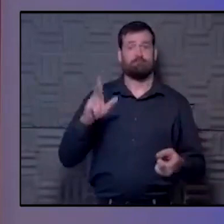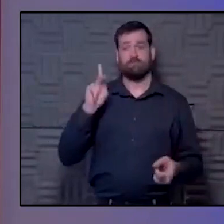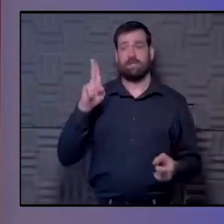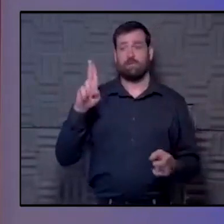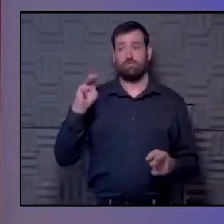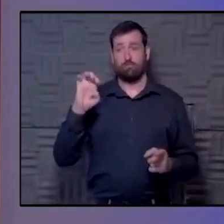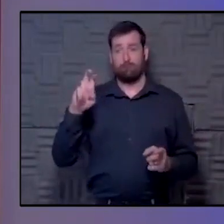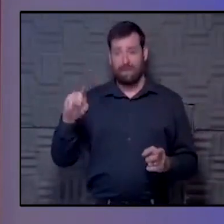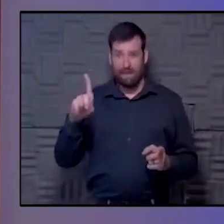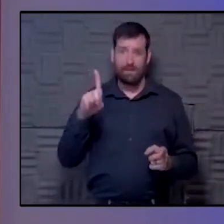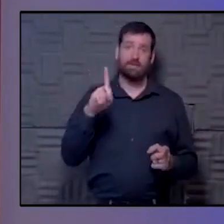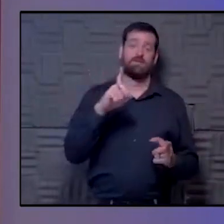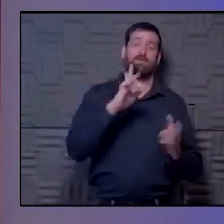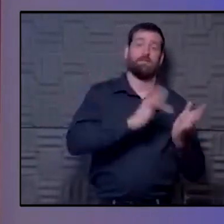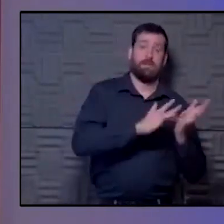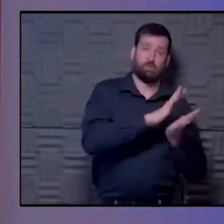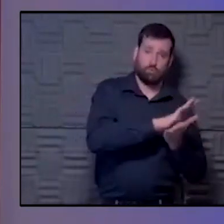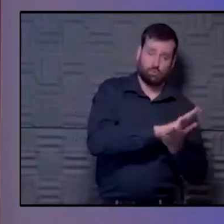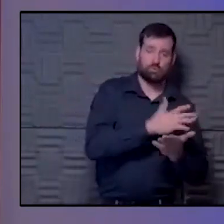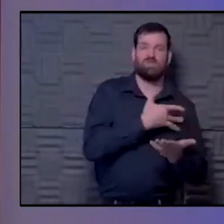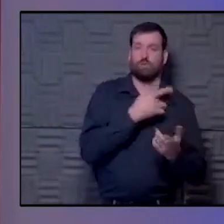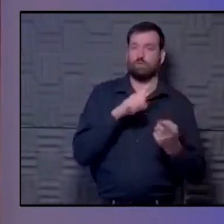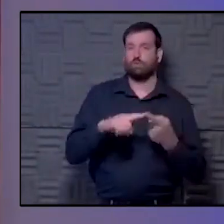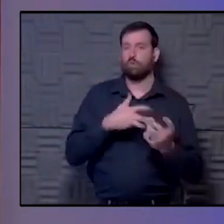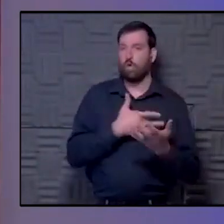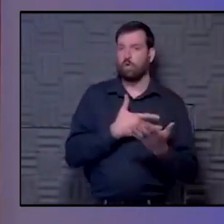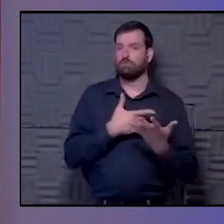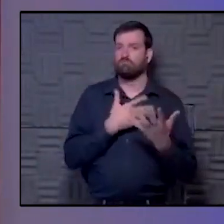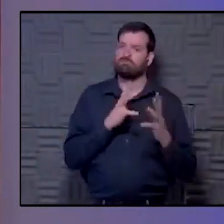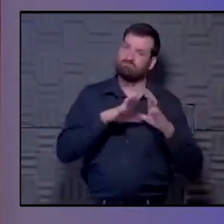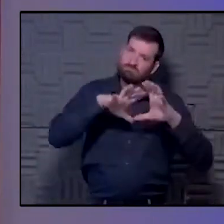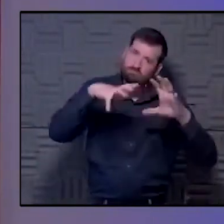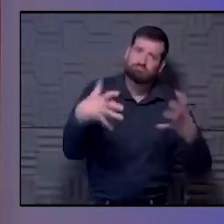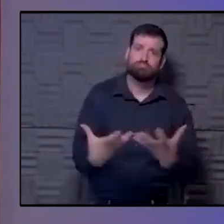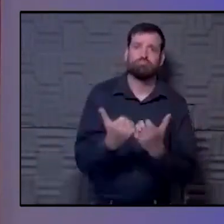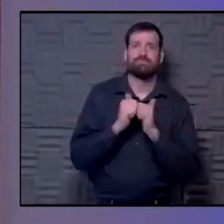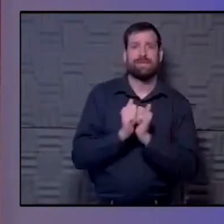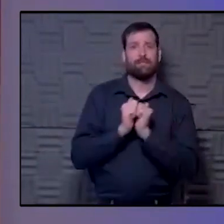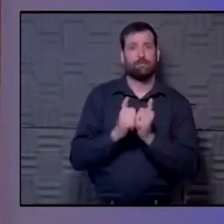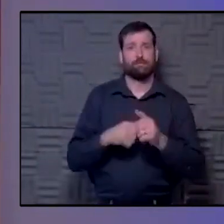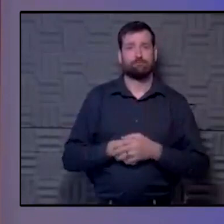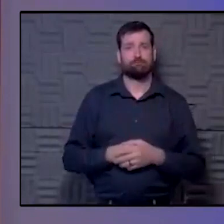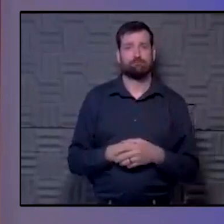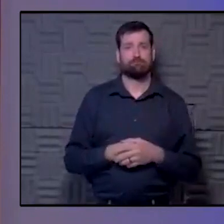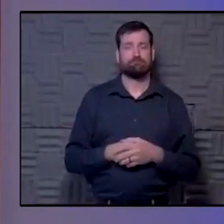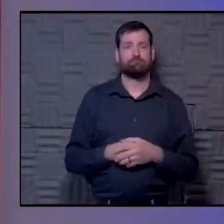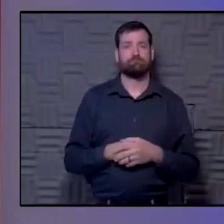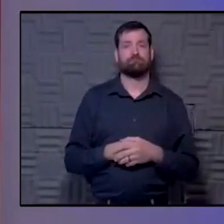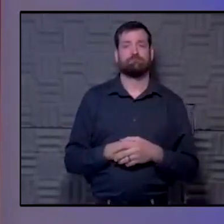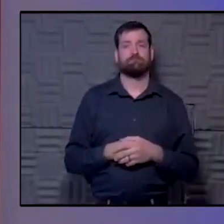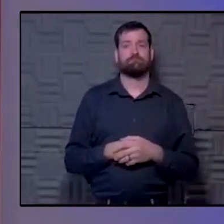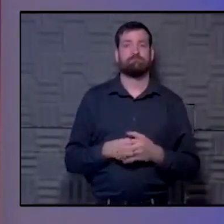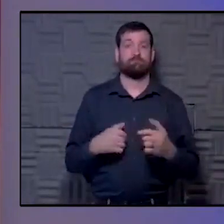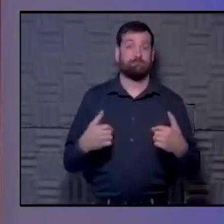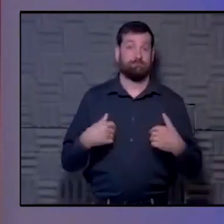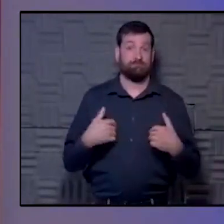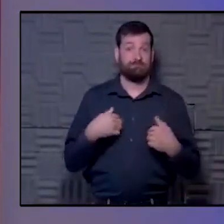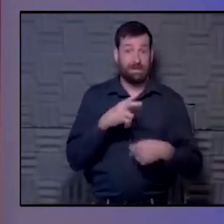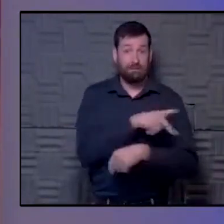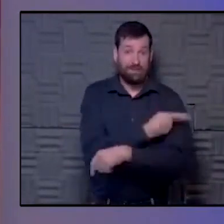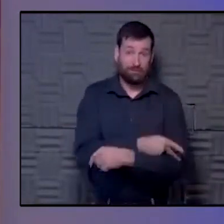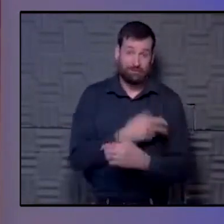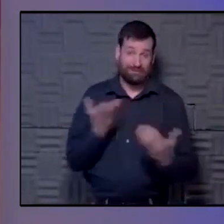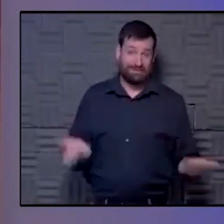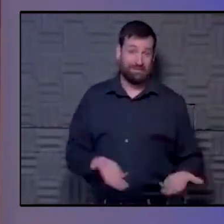and KU, the medical school. Heart to Heart has. We've gone around the world together and all that. And then I'm a patient of